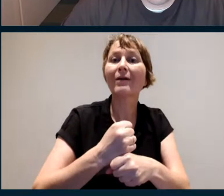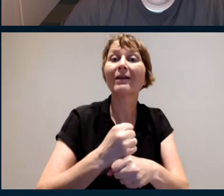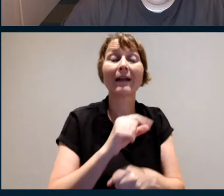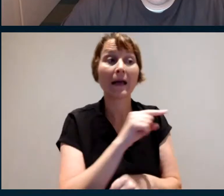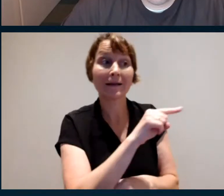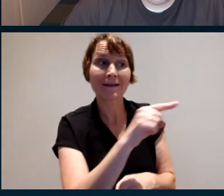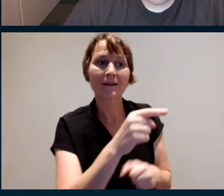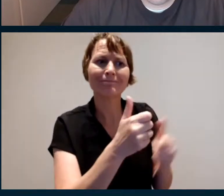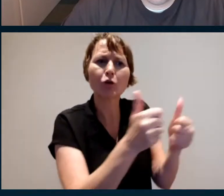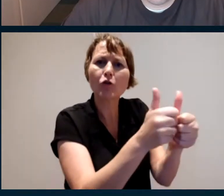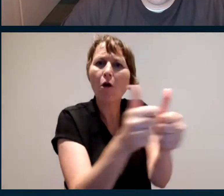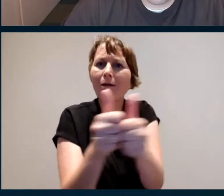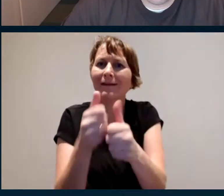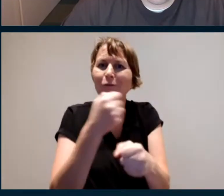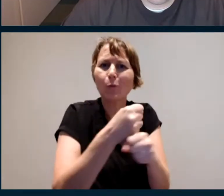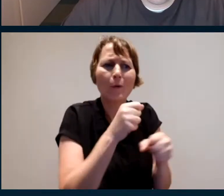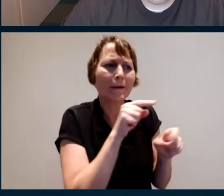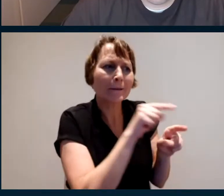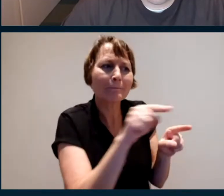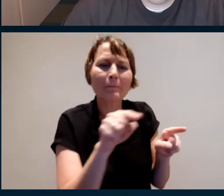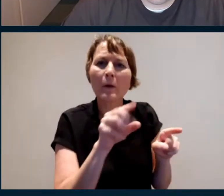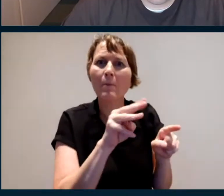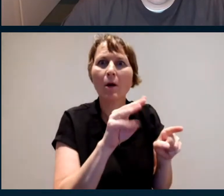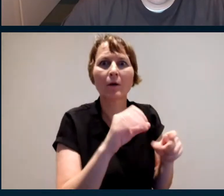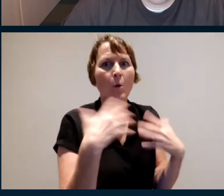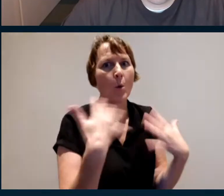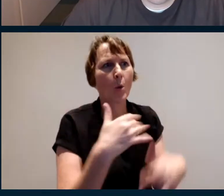and some very talented people,